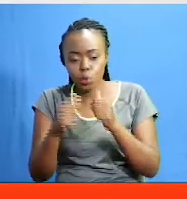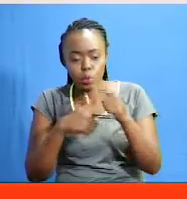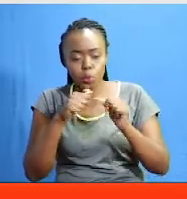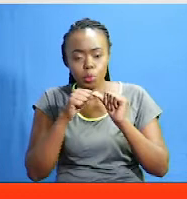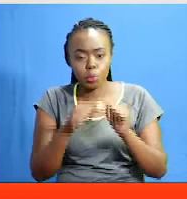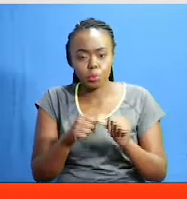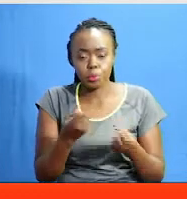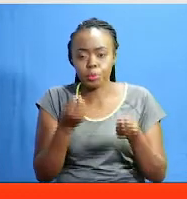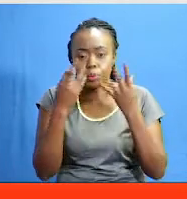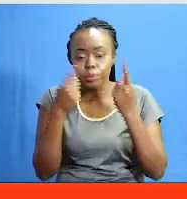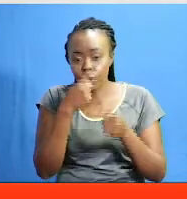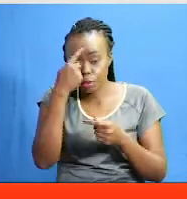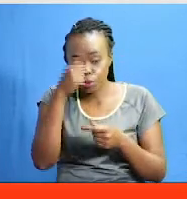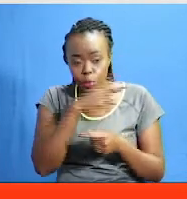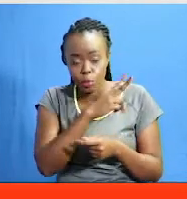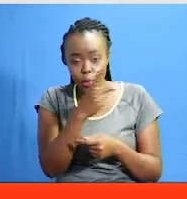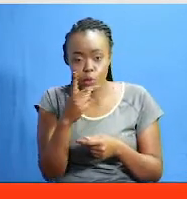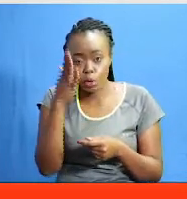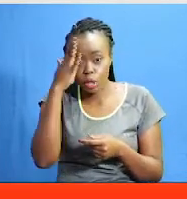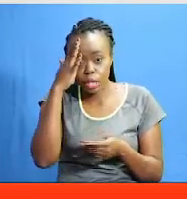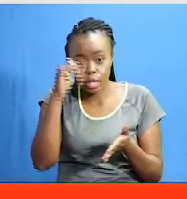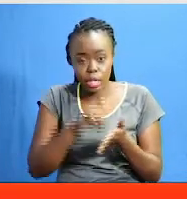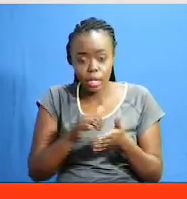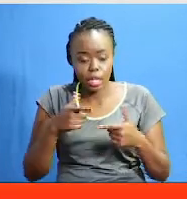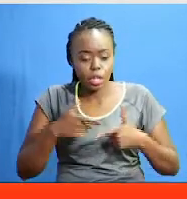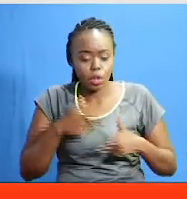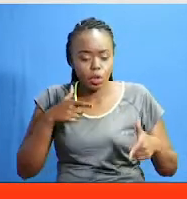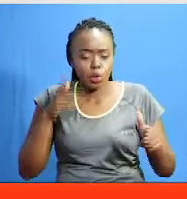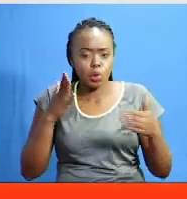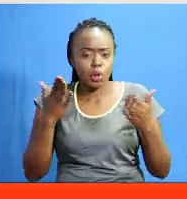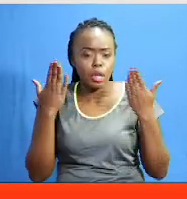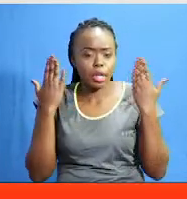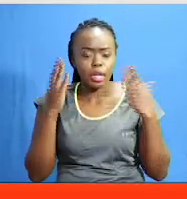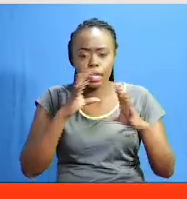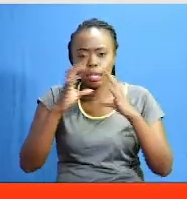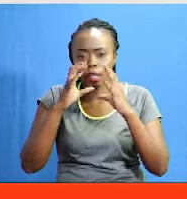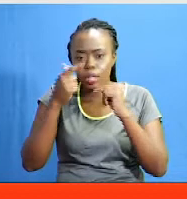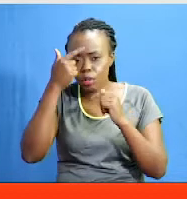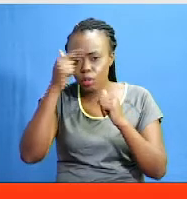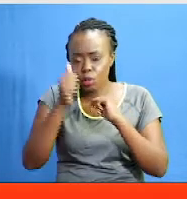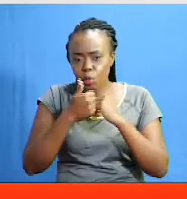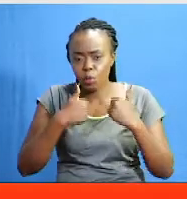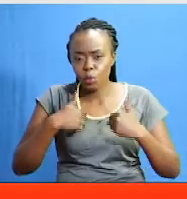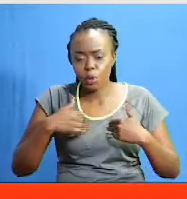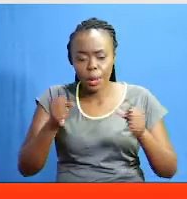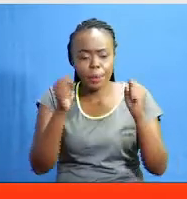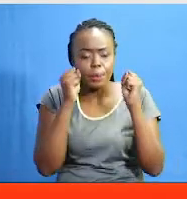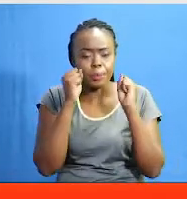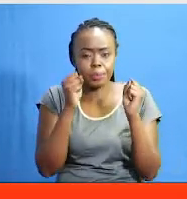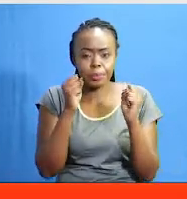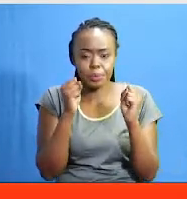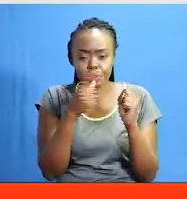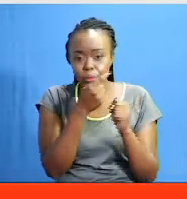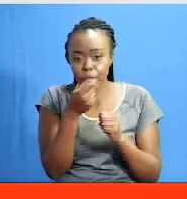sphere. Most of you don't know that long time ago communication was meant for the